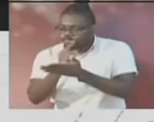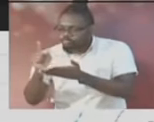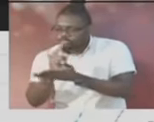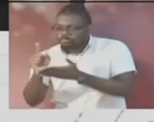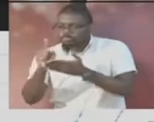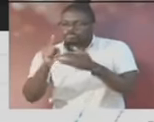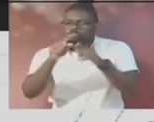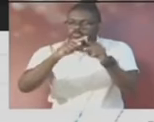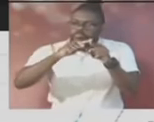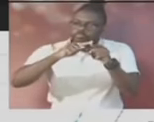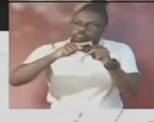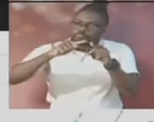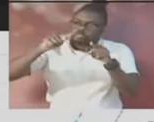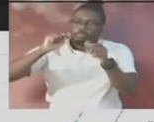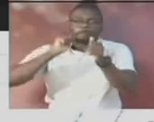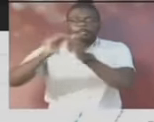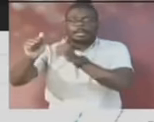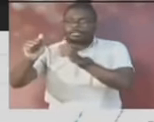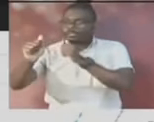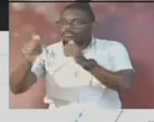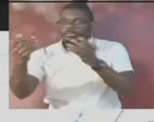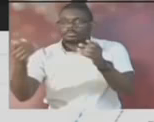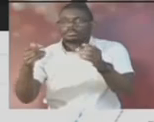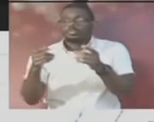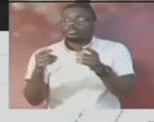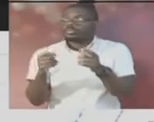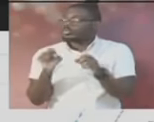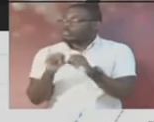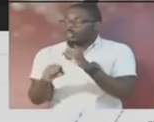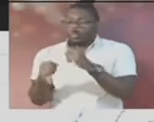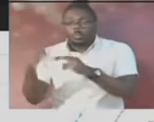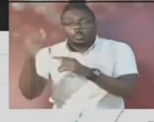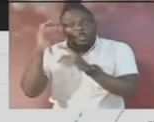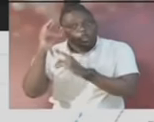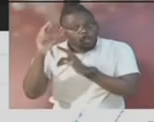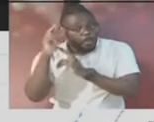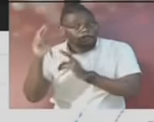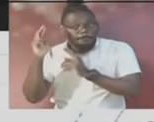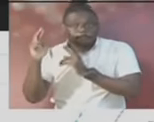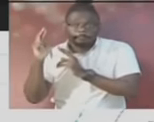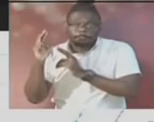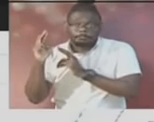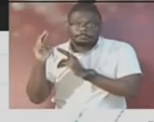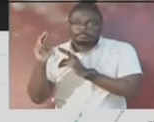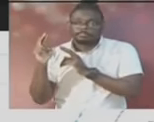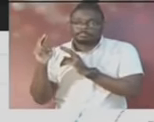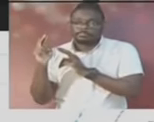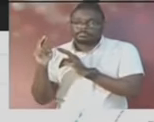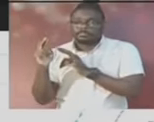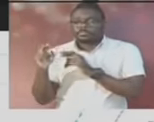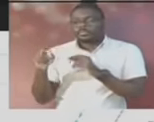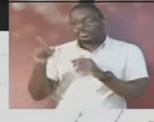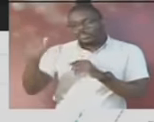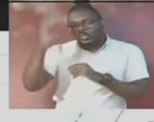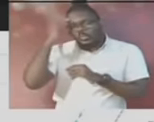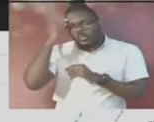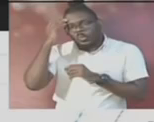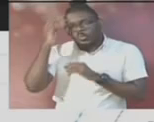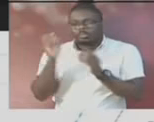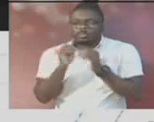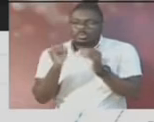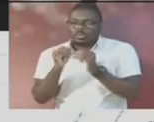off the left-hand axis. So hopefully that made the graphs that we shared on Monday a little easier to appreciate. I'm going to wrap it